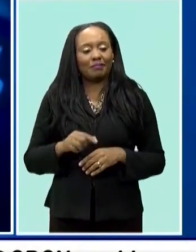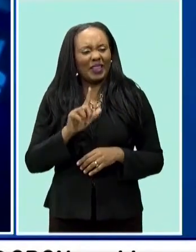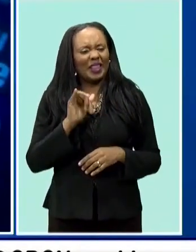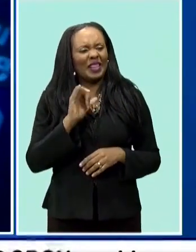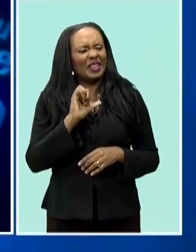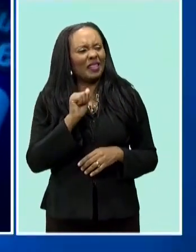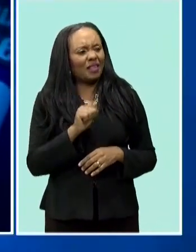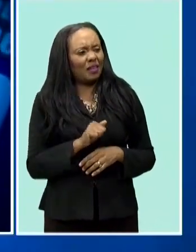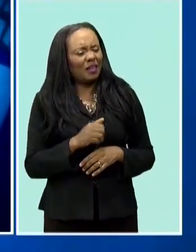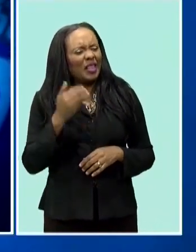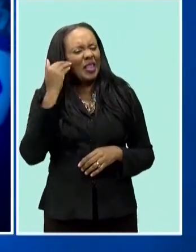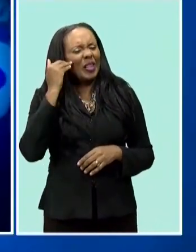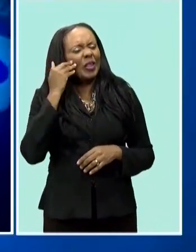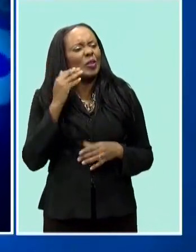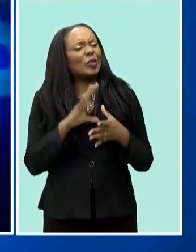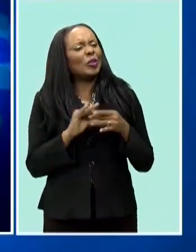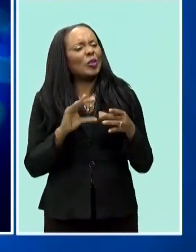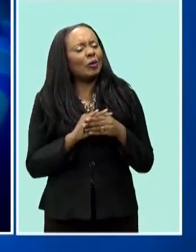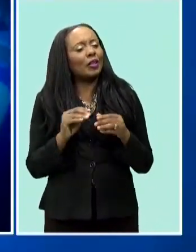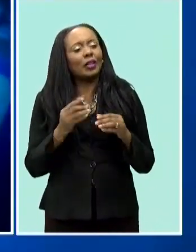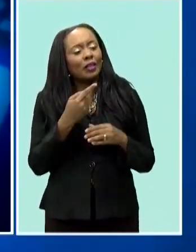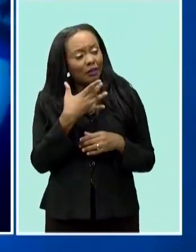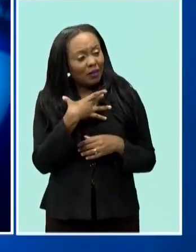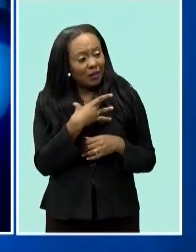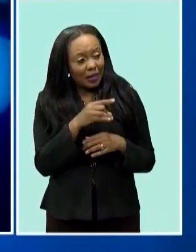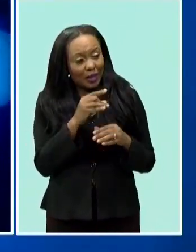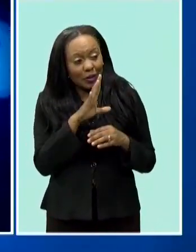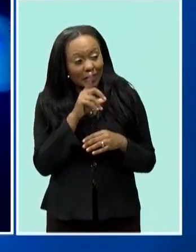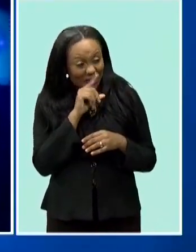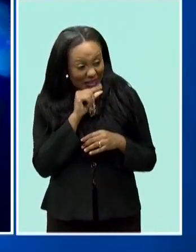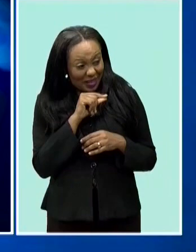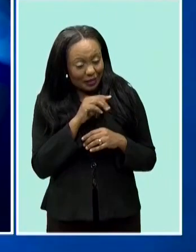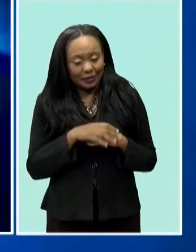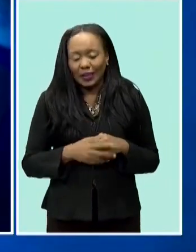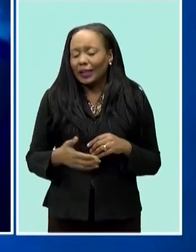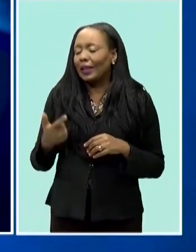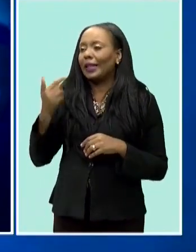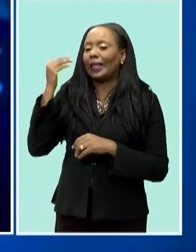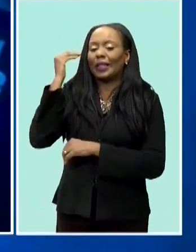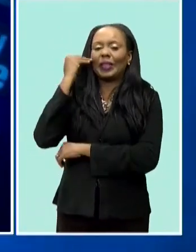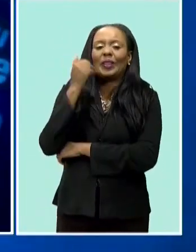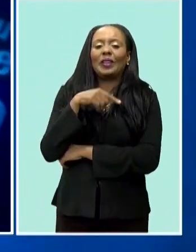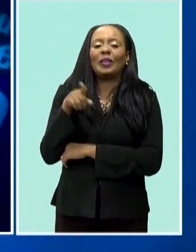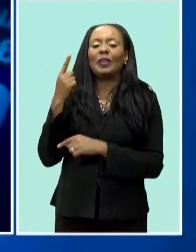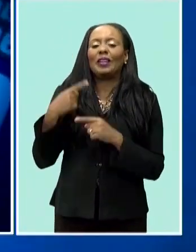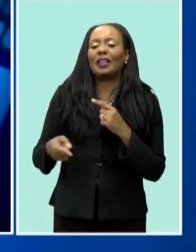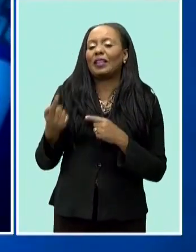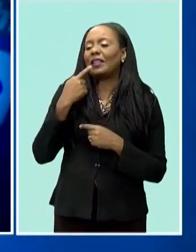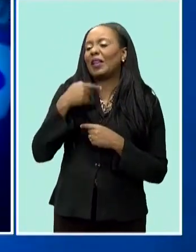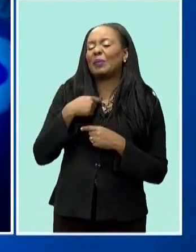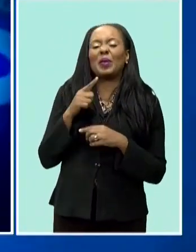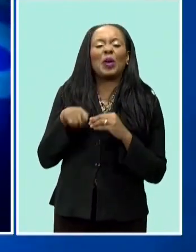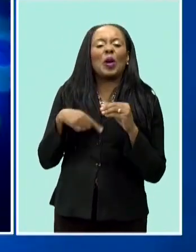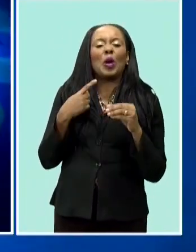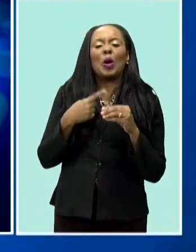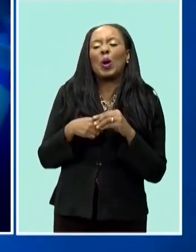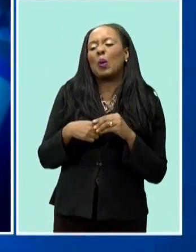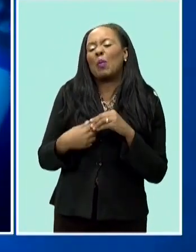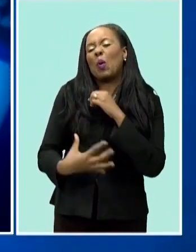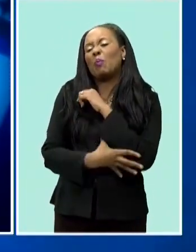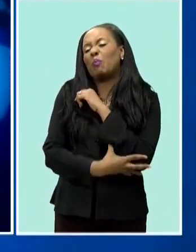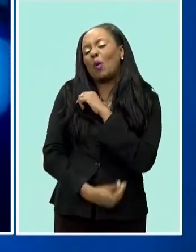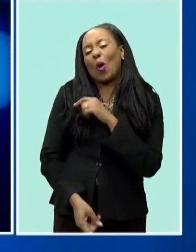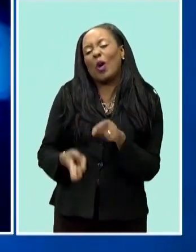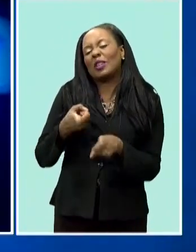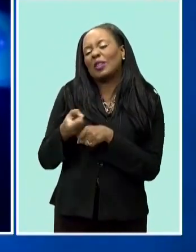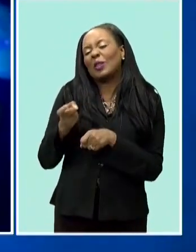to that bar story. How do you like your chicken? I just know that after that segment, you can tell me nothing about corny jokes in the newsroom anymore. Oh,